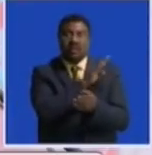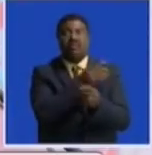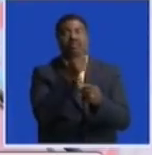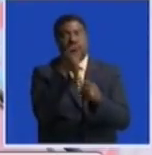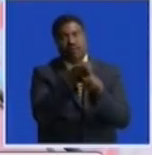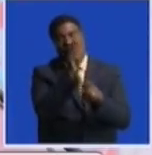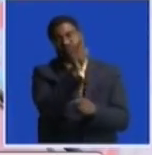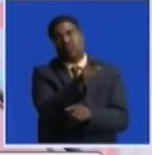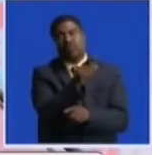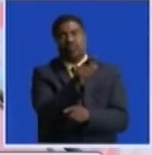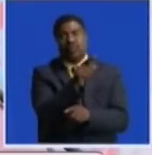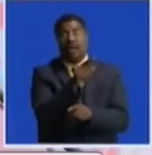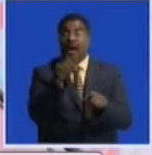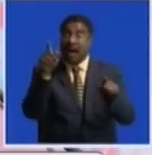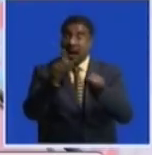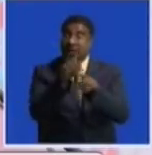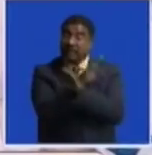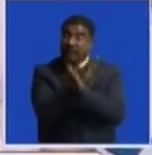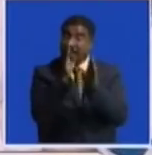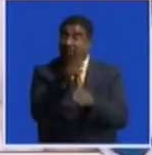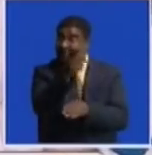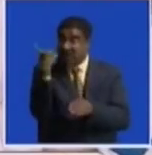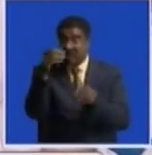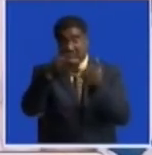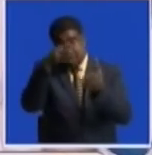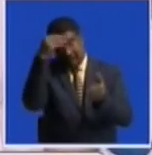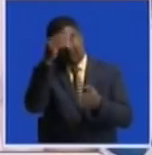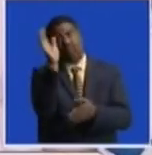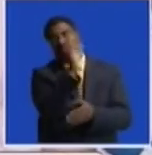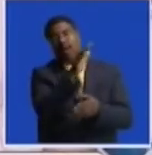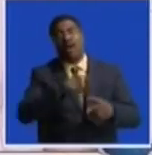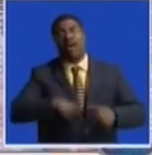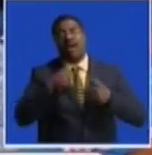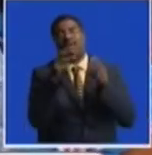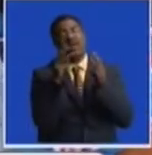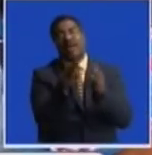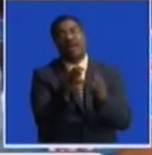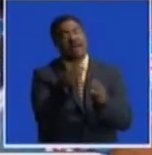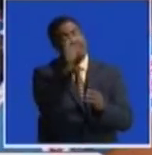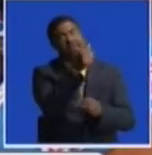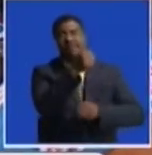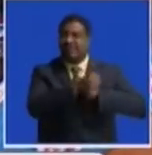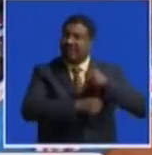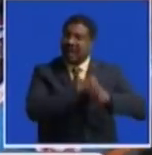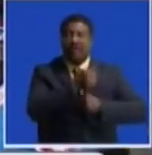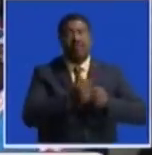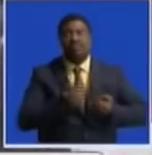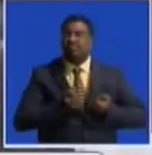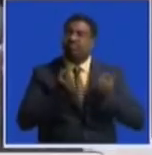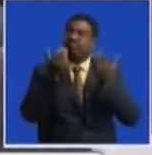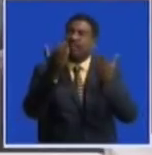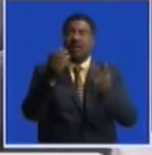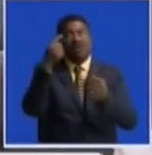nation, let us draw lessons from her life, which she sacrificed and dedicated to the country's